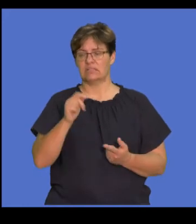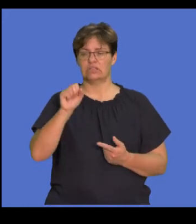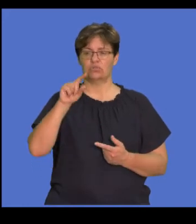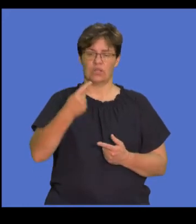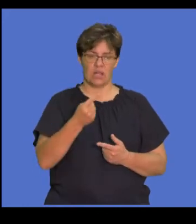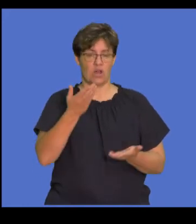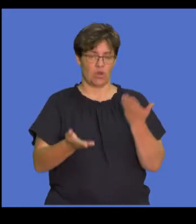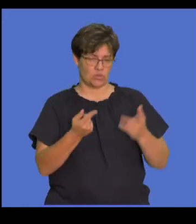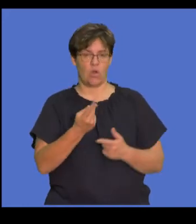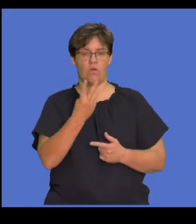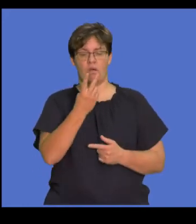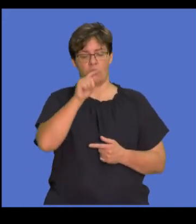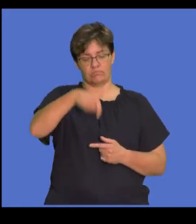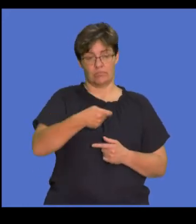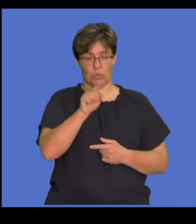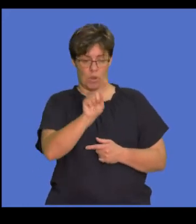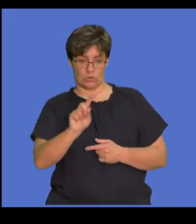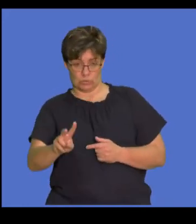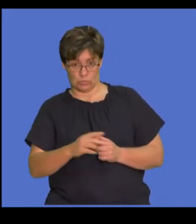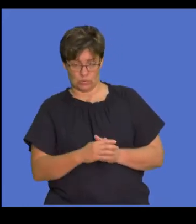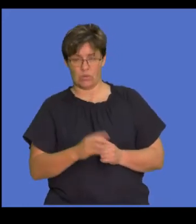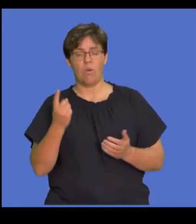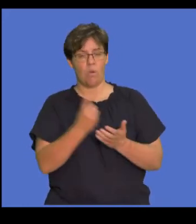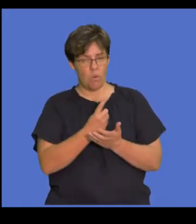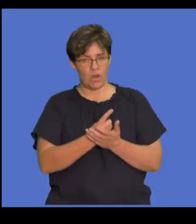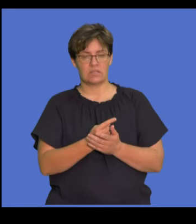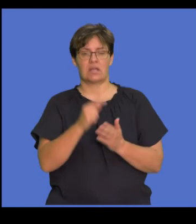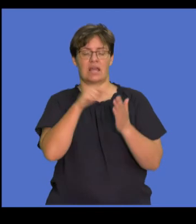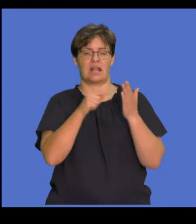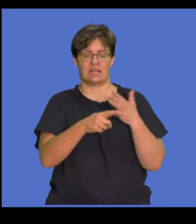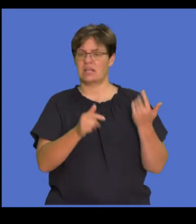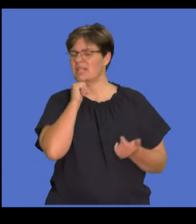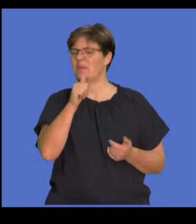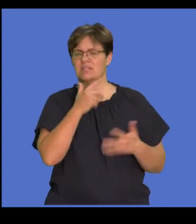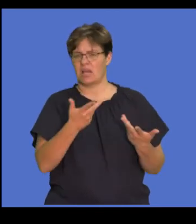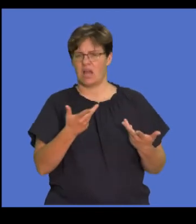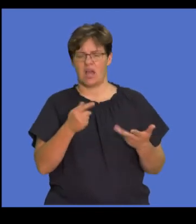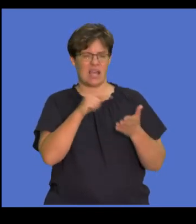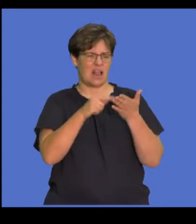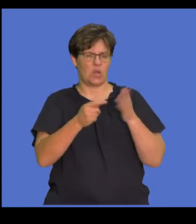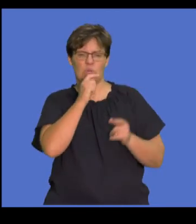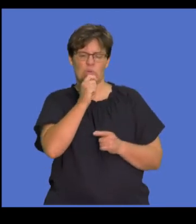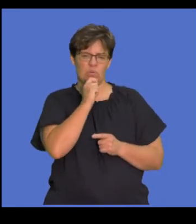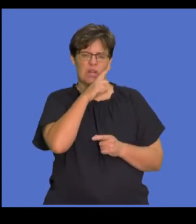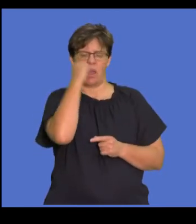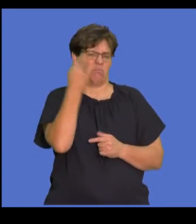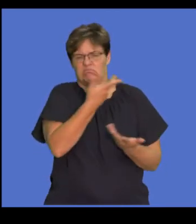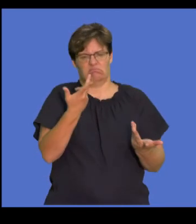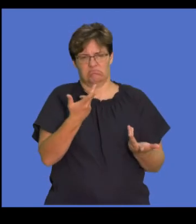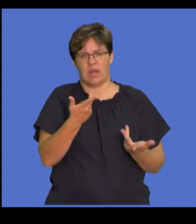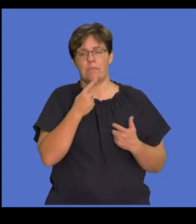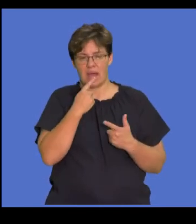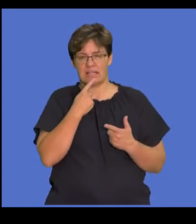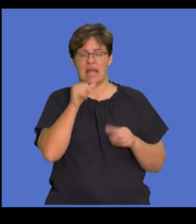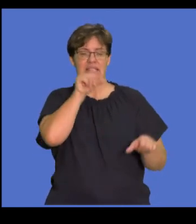rounded off to 2 decimal places as well, you're always gonna go to your calculator. It doesn't really matter which calculator you are using, as